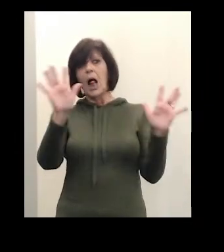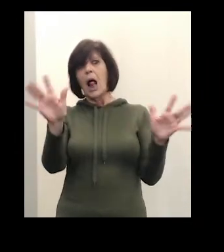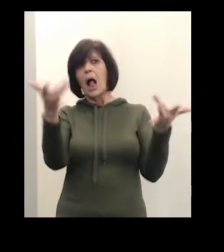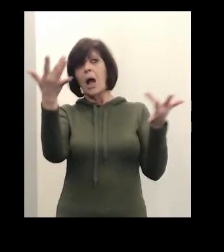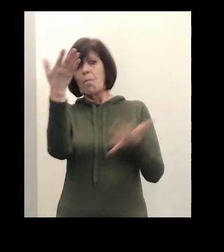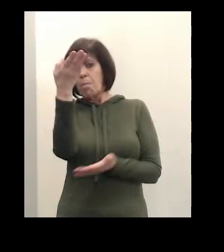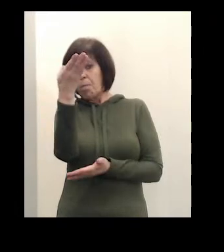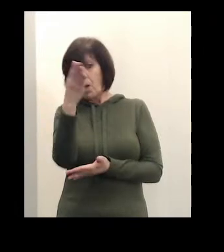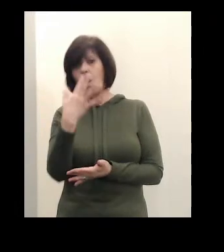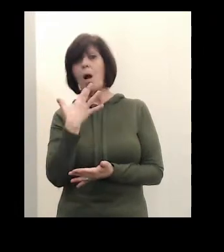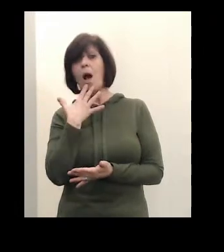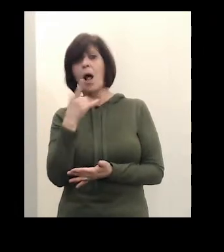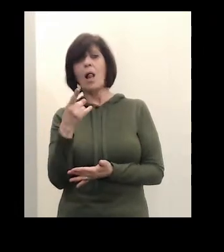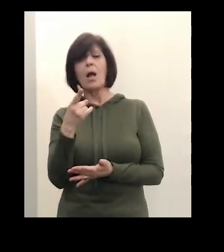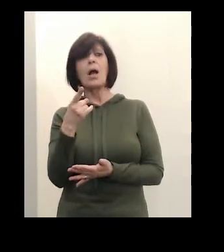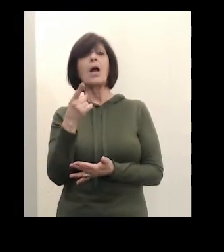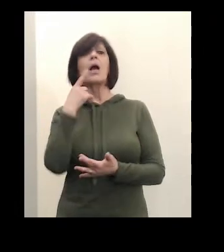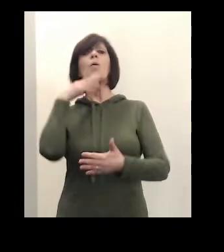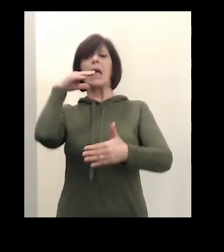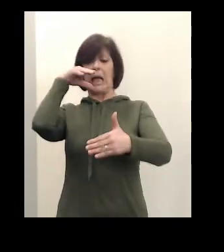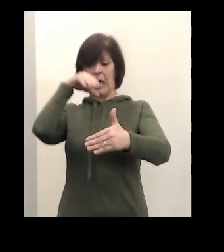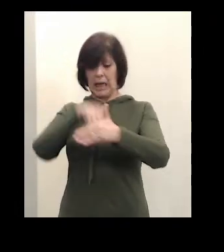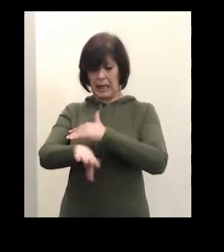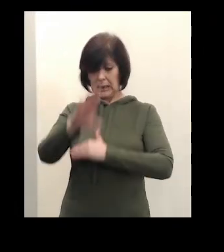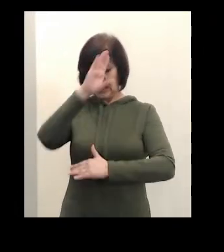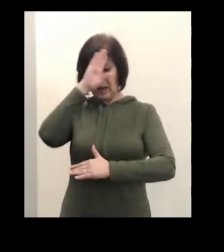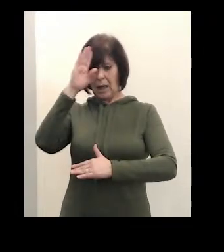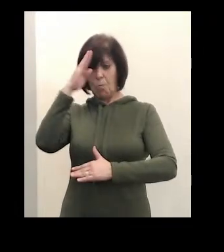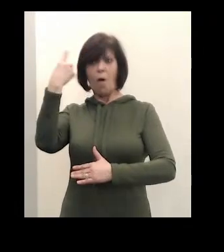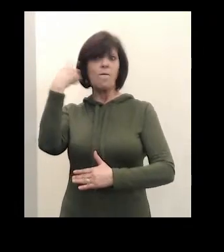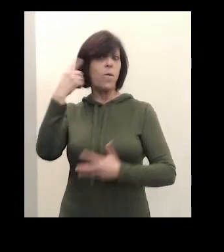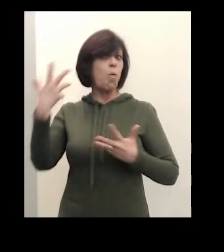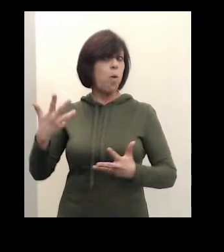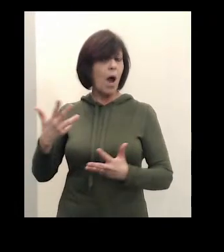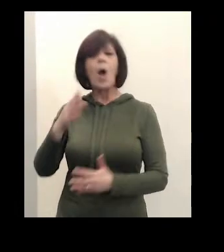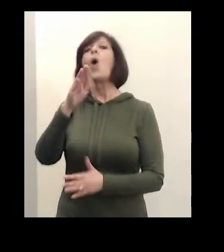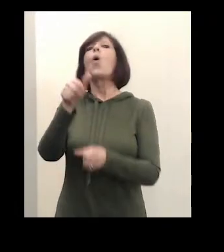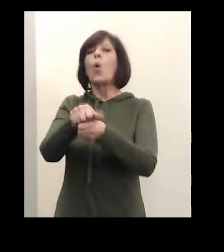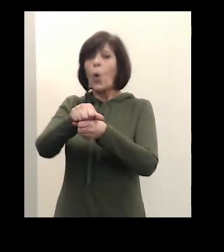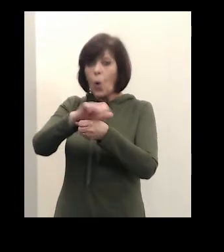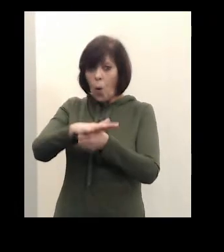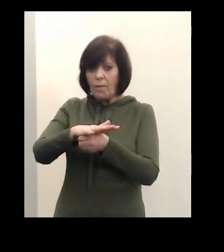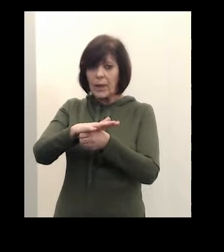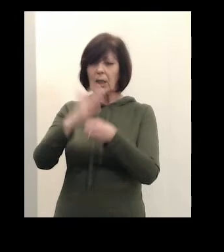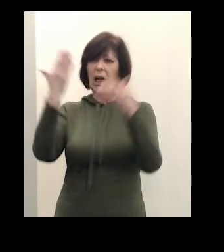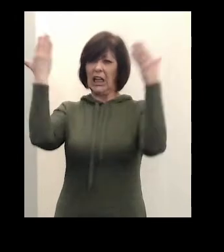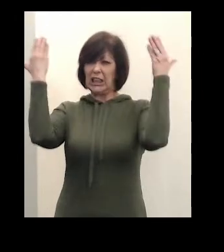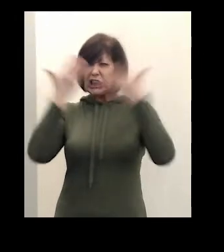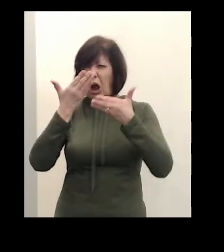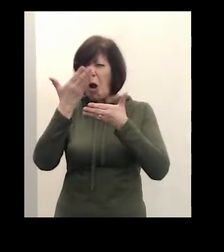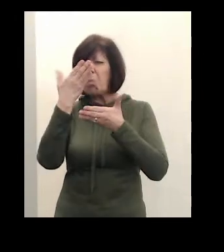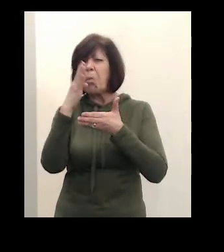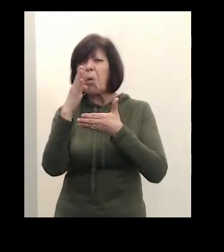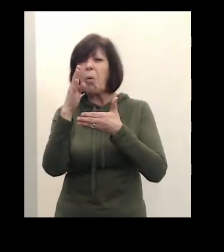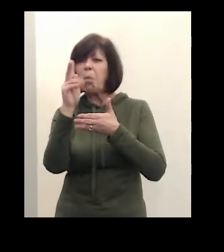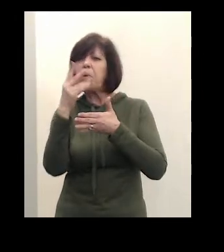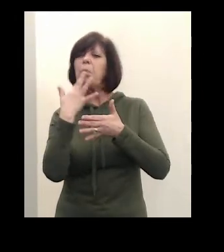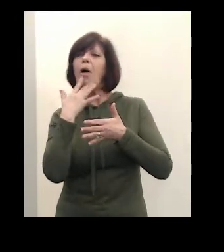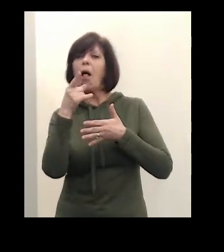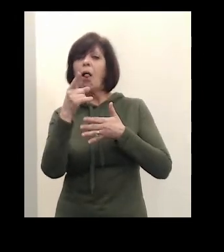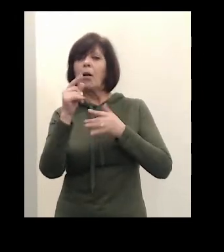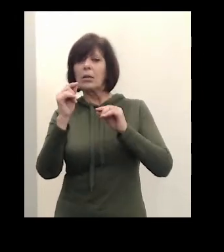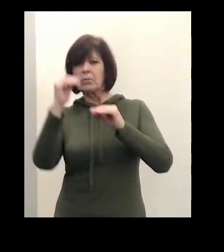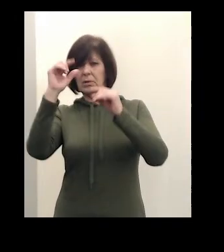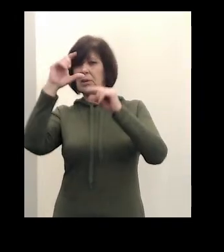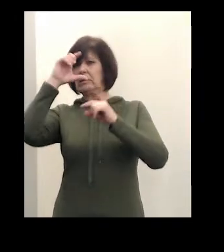those that are admitted for COVID, and the dark blue, nearing purple, are those that were